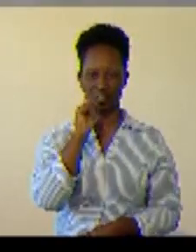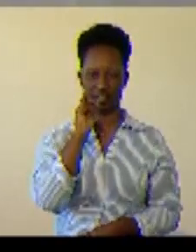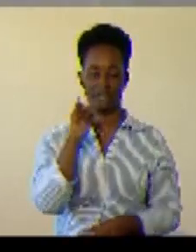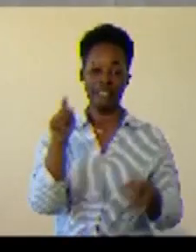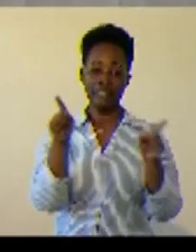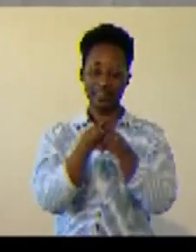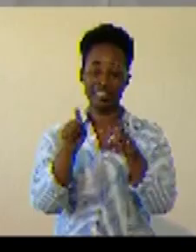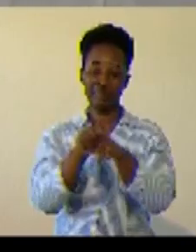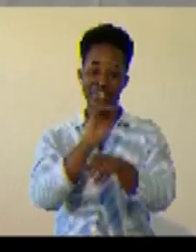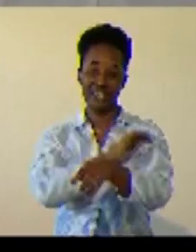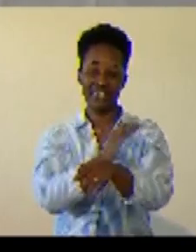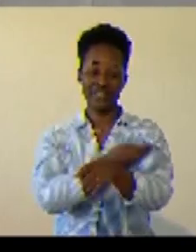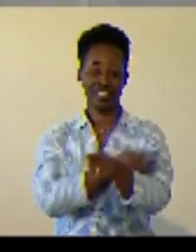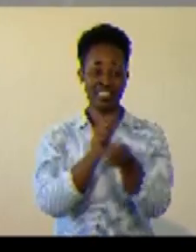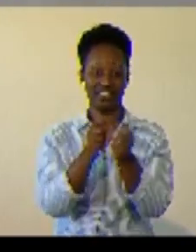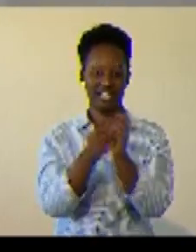energy change